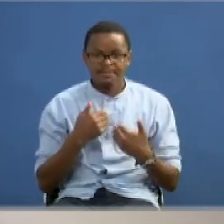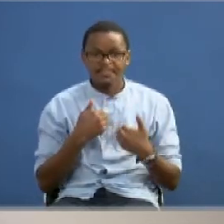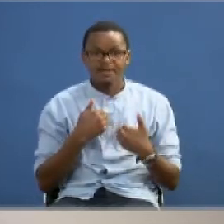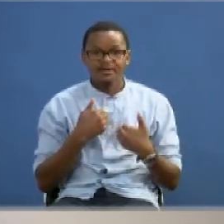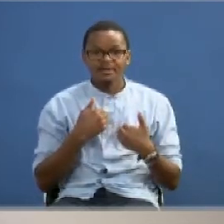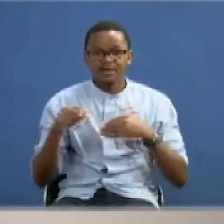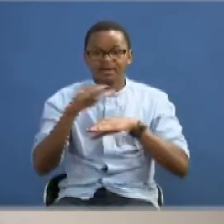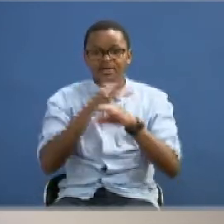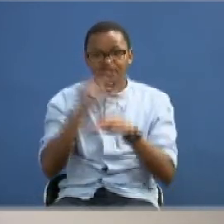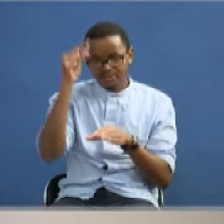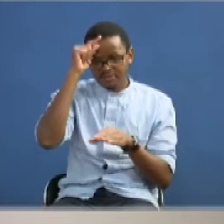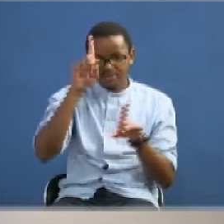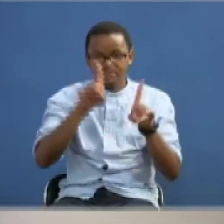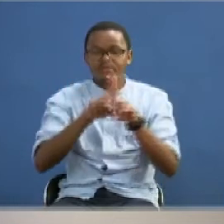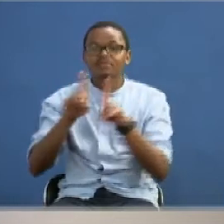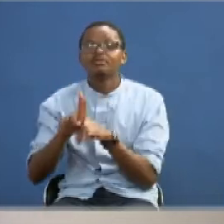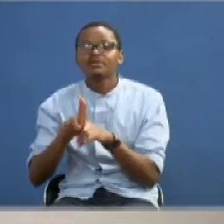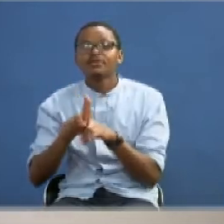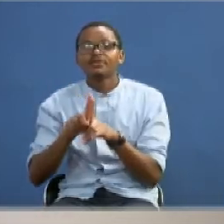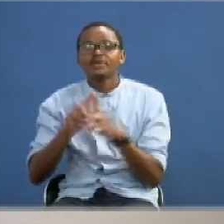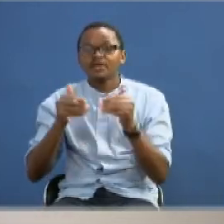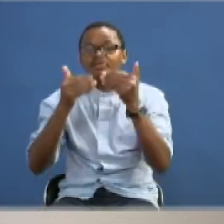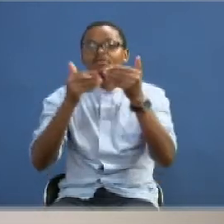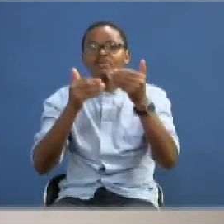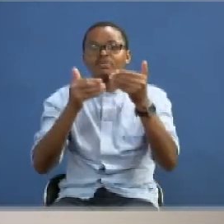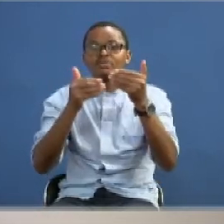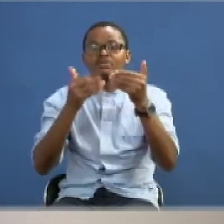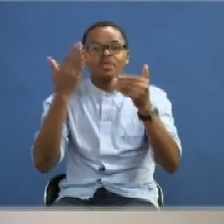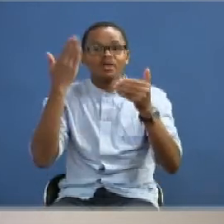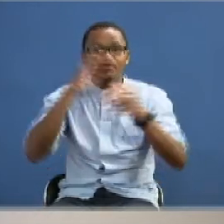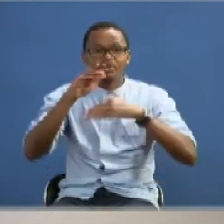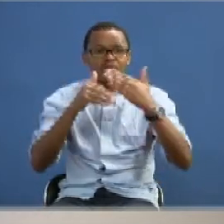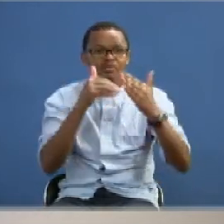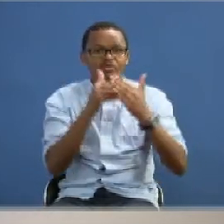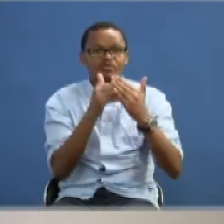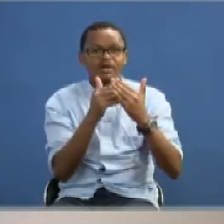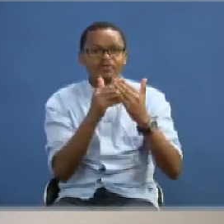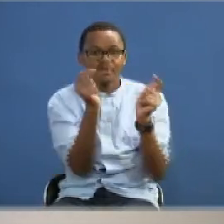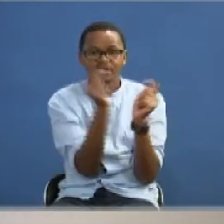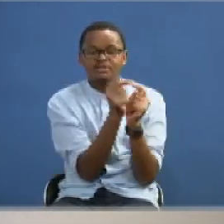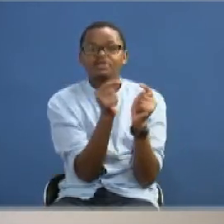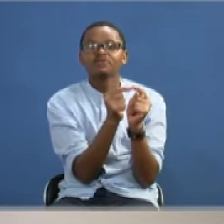the national government also facilitate the whole cascade of testing,